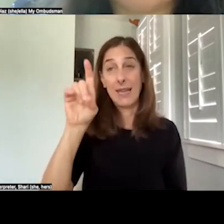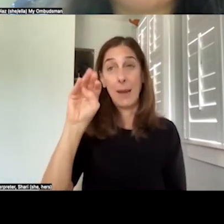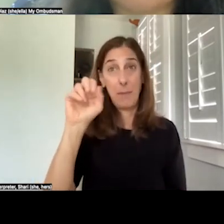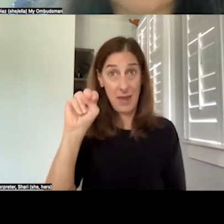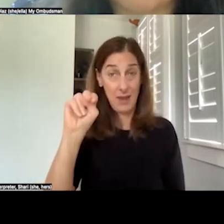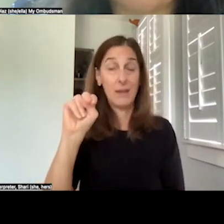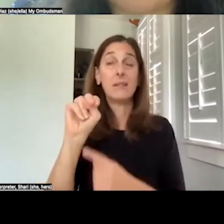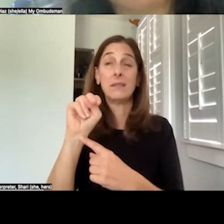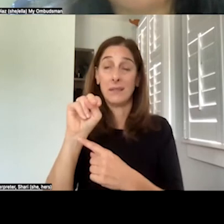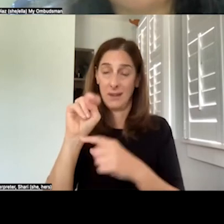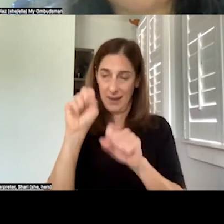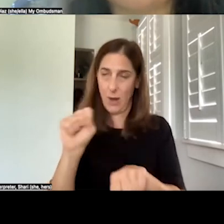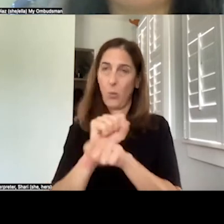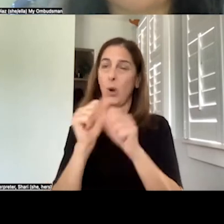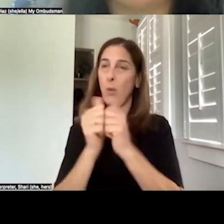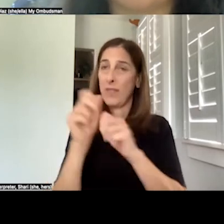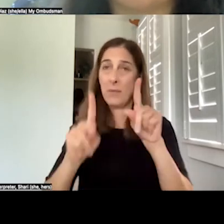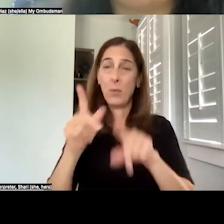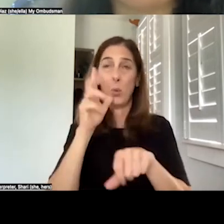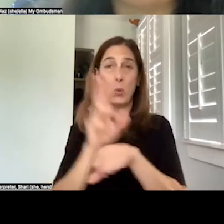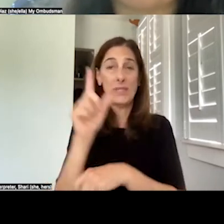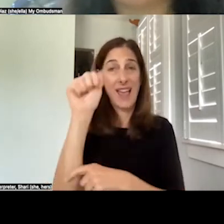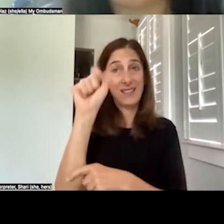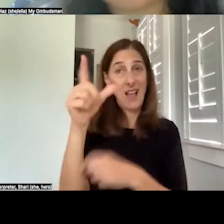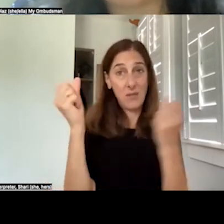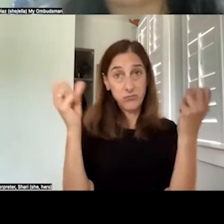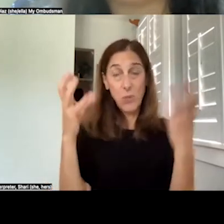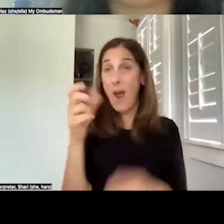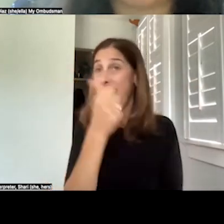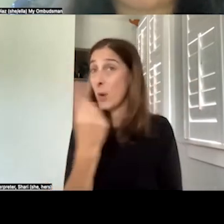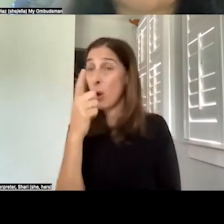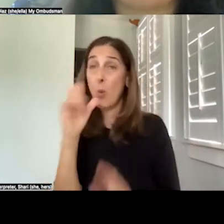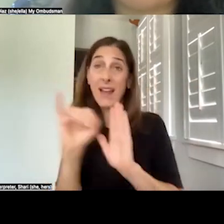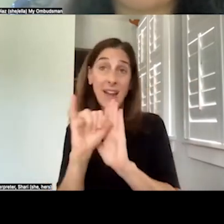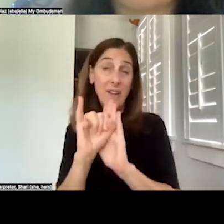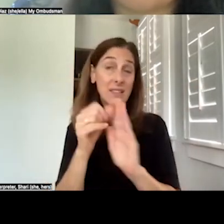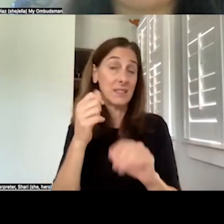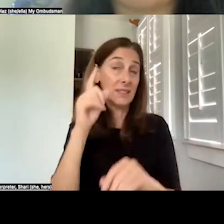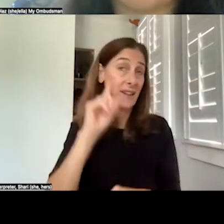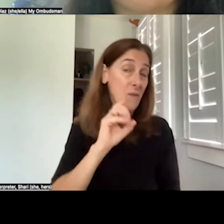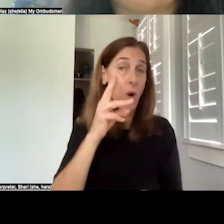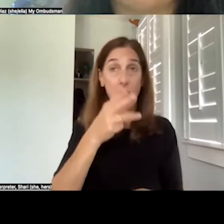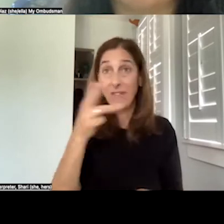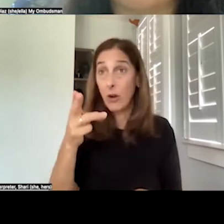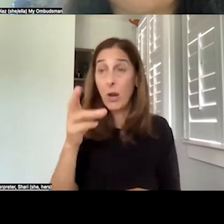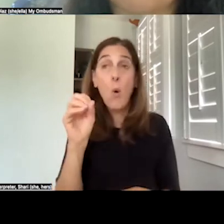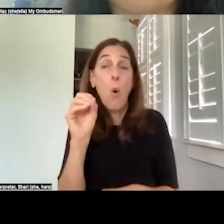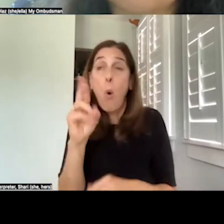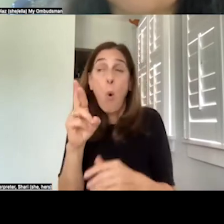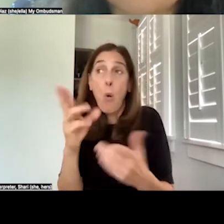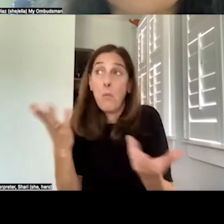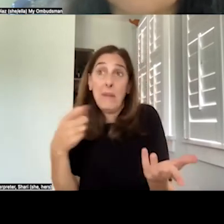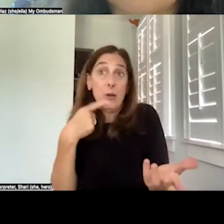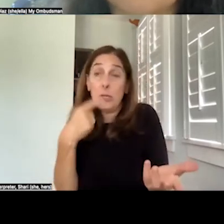American Sign Language or anyone who identifies as deaf or hard of hearing or does not and might just have needing help